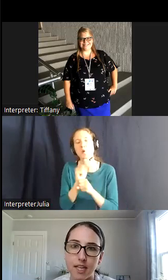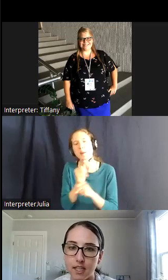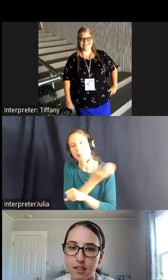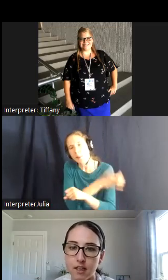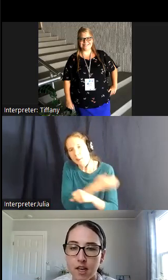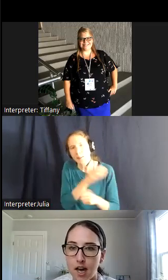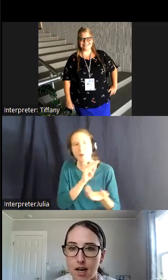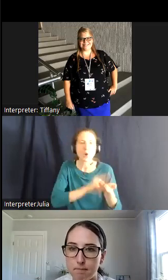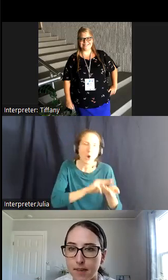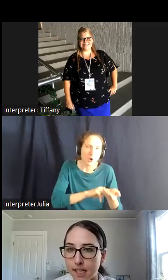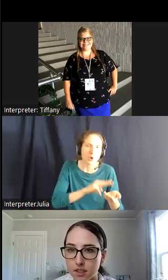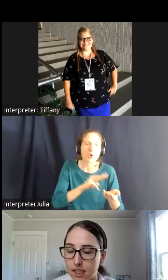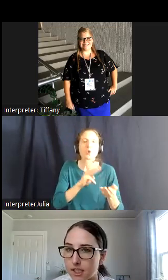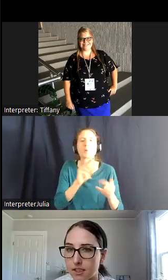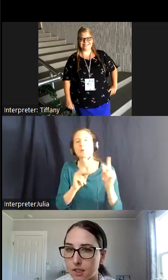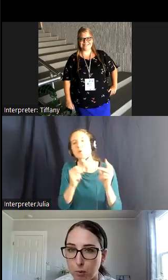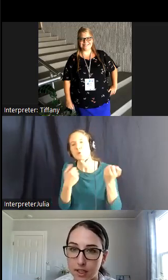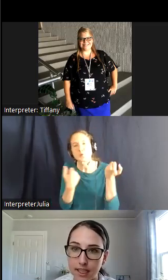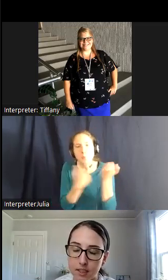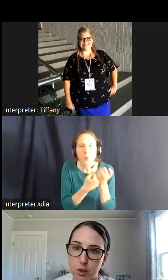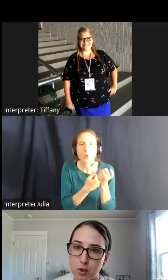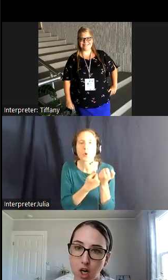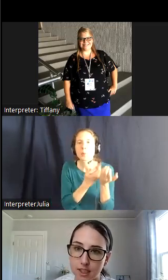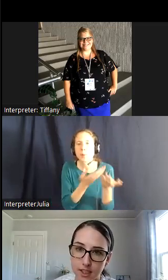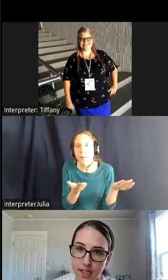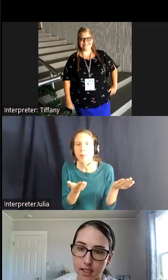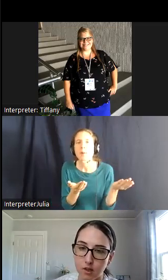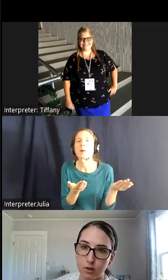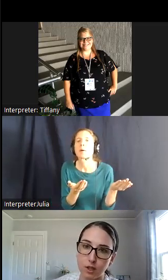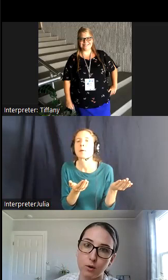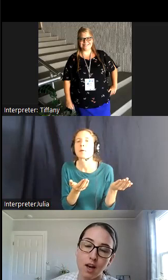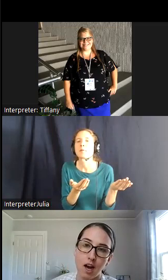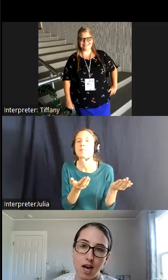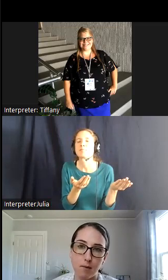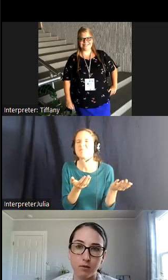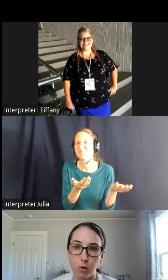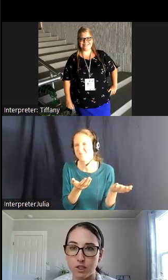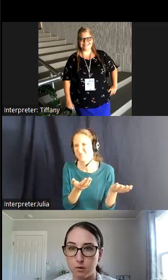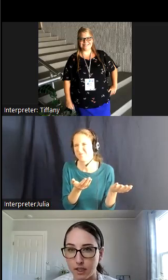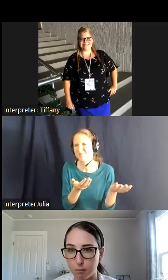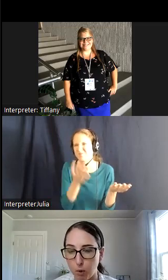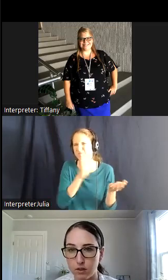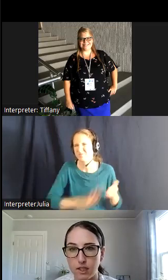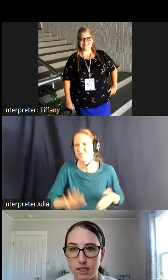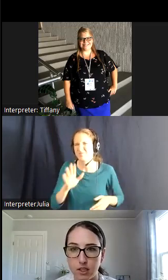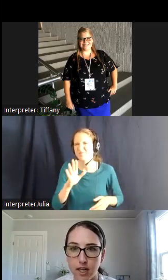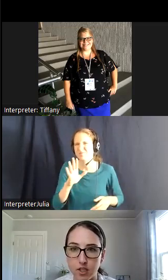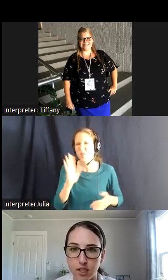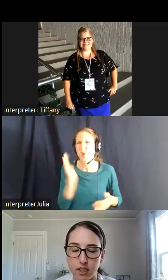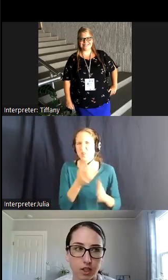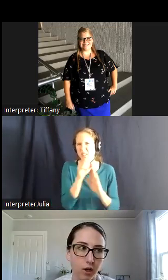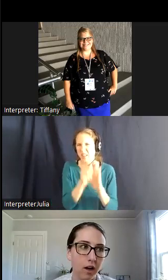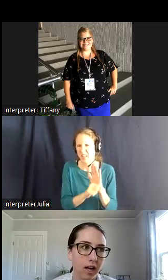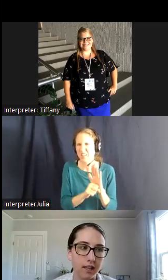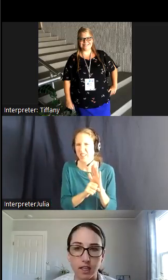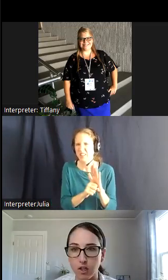staff in agencies supporting individuals across the state is also, of course, a really important consideration.